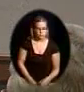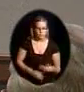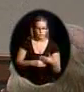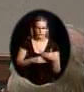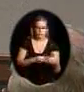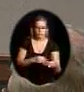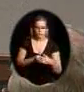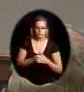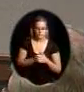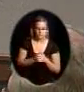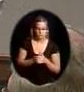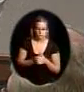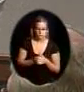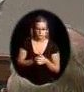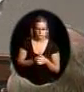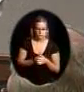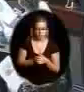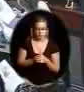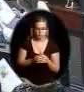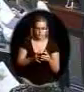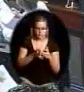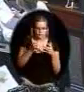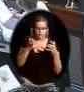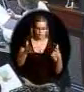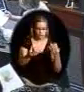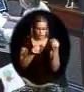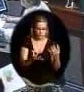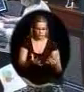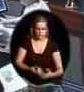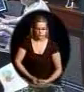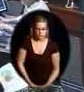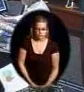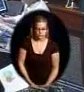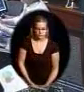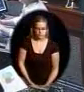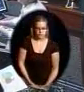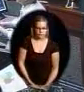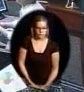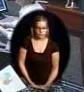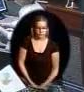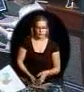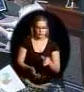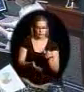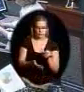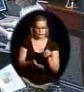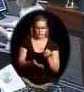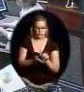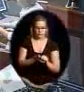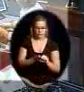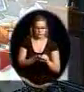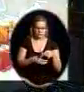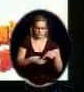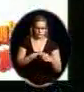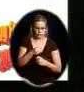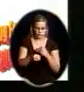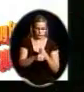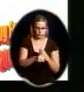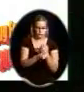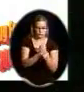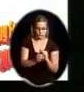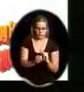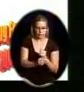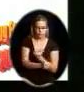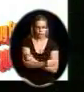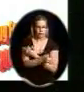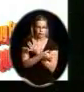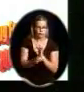Next slide. A lot of stuff. That is this year, Safe and Drug-Free Schools,